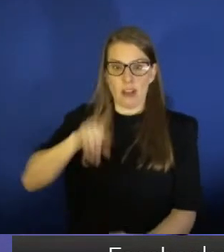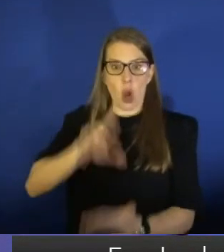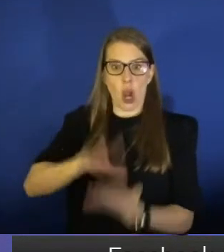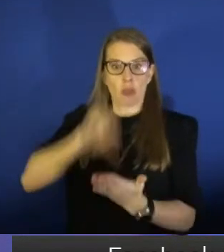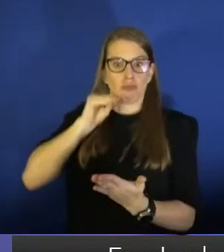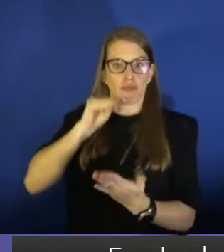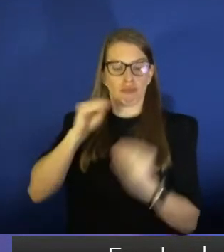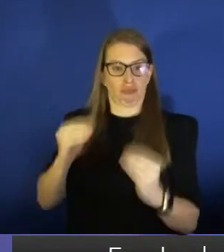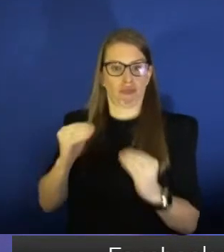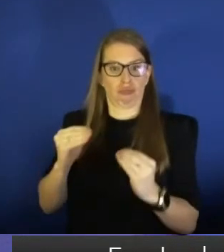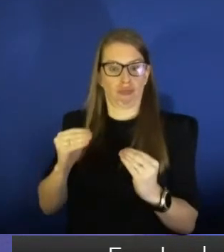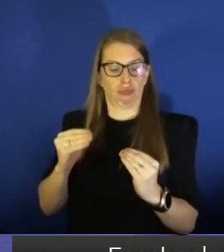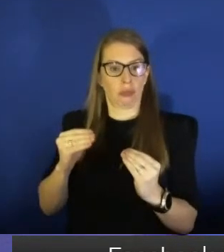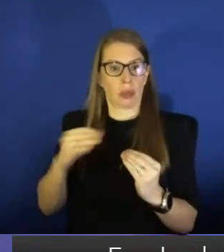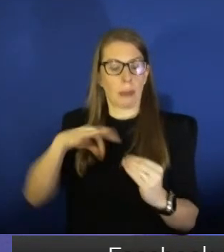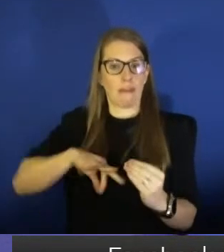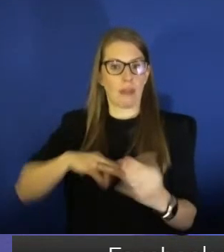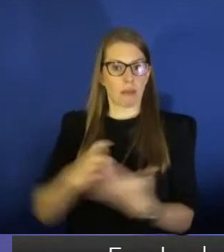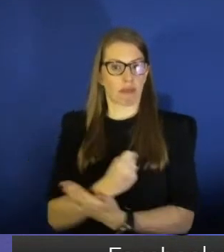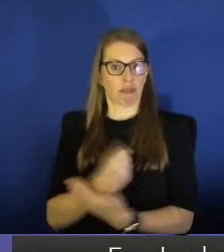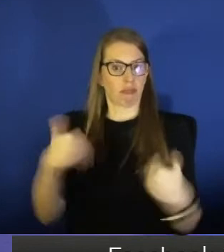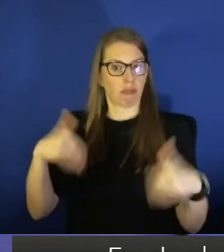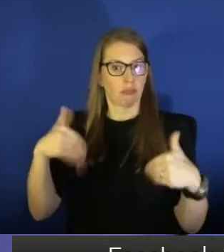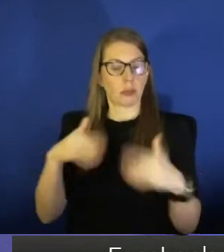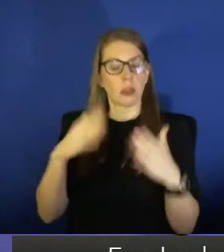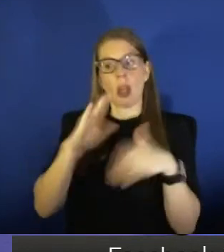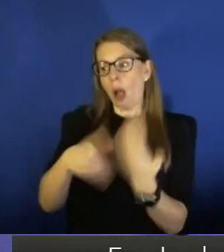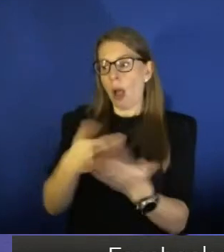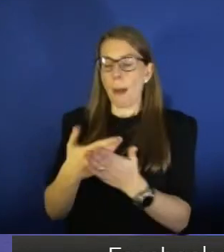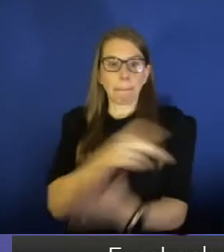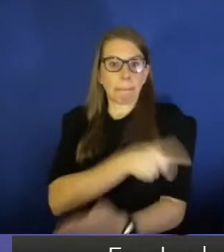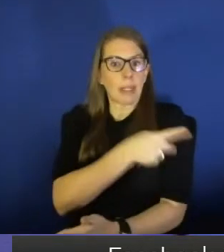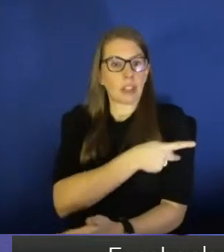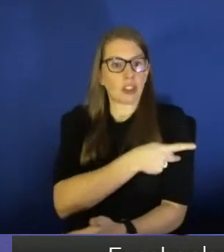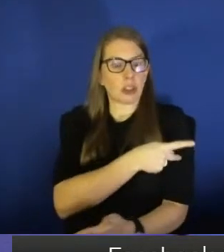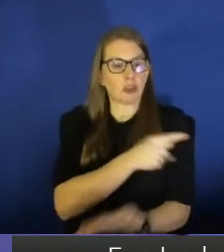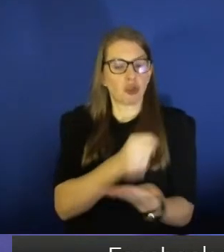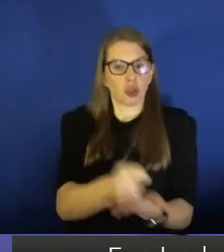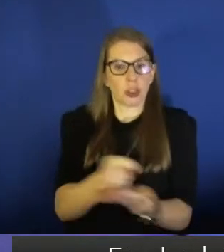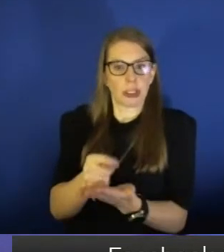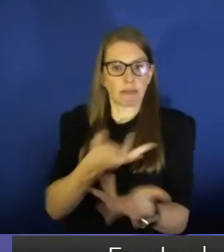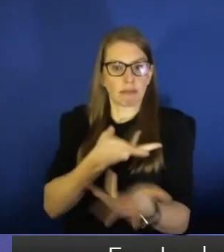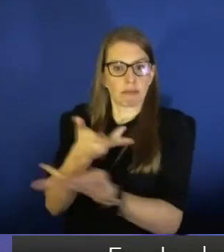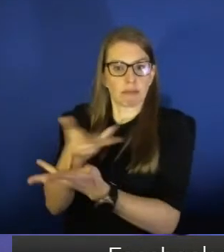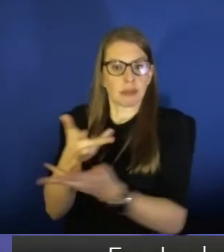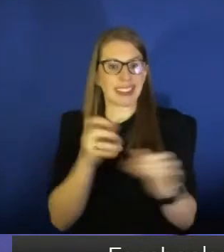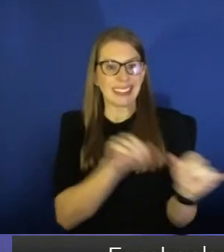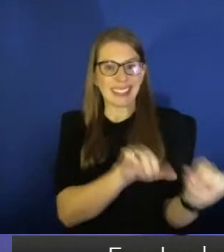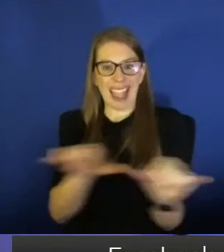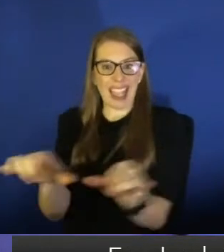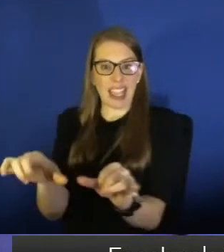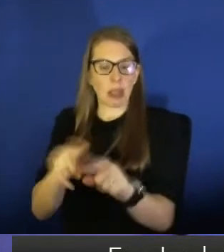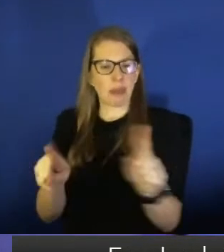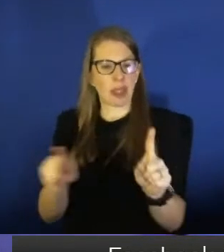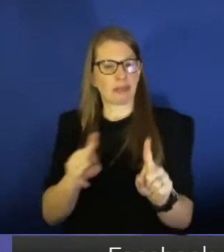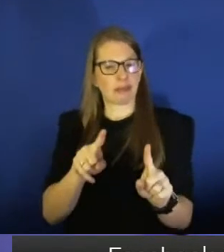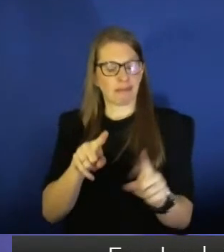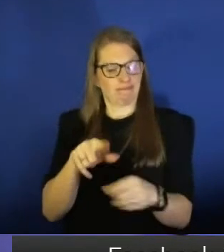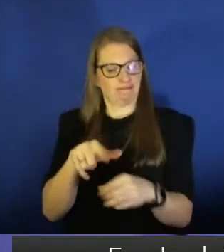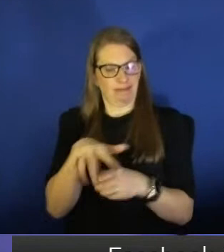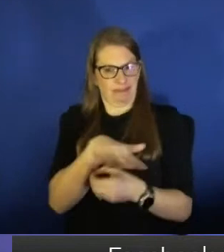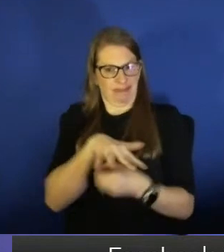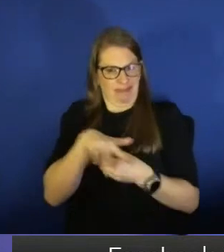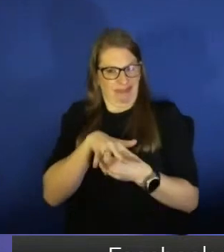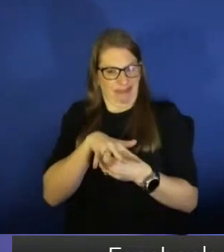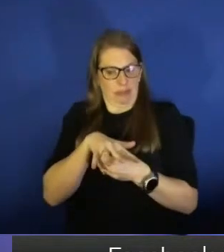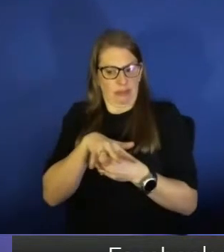what a benefit that is. I mean, all patients are treated the same, but geographically there are different challenges. I mean, talk to me about that a